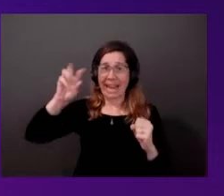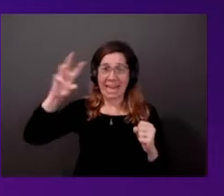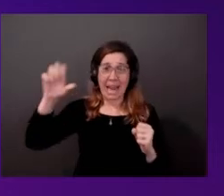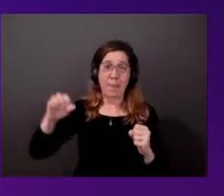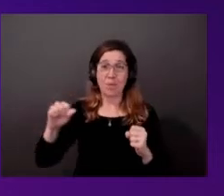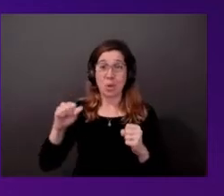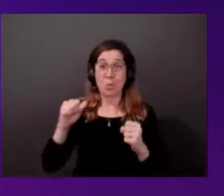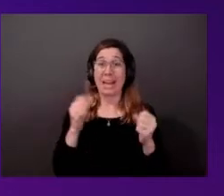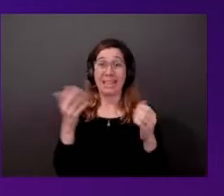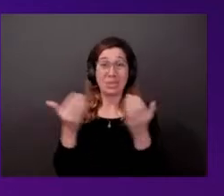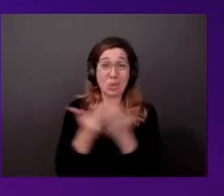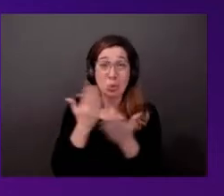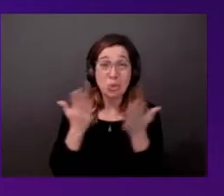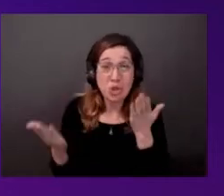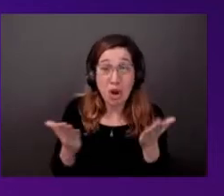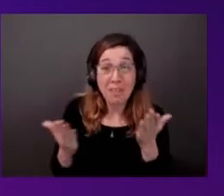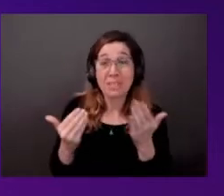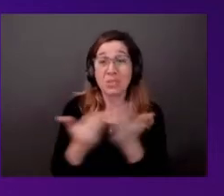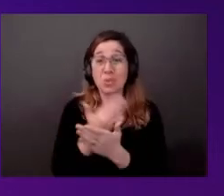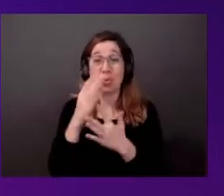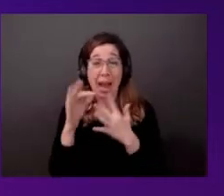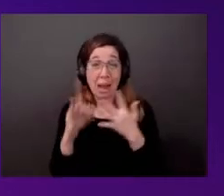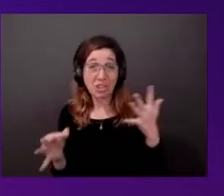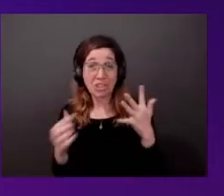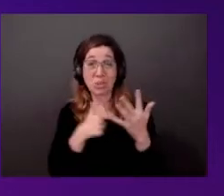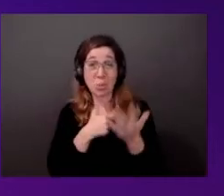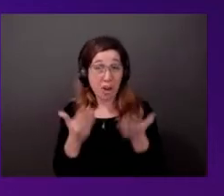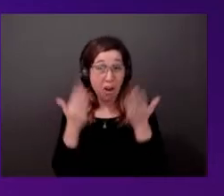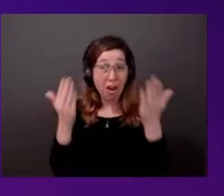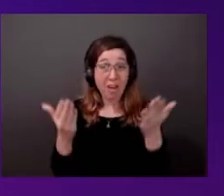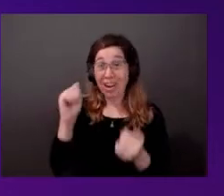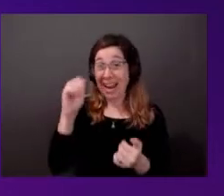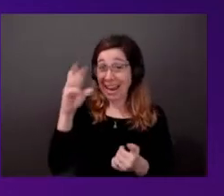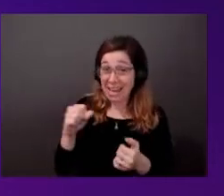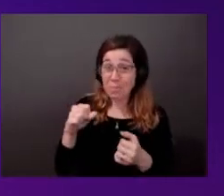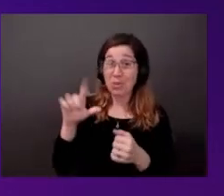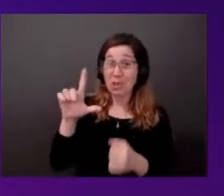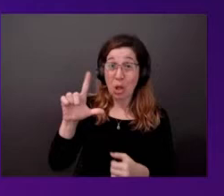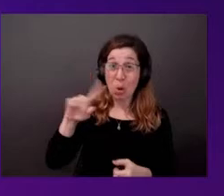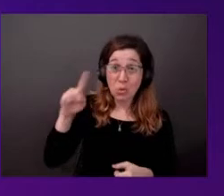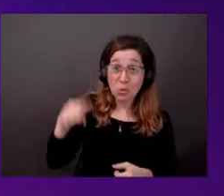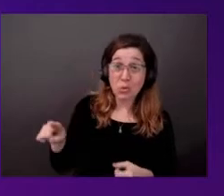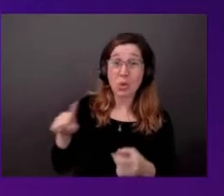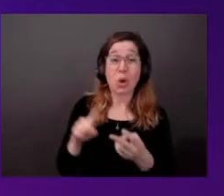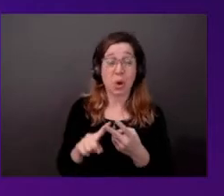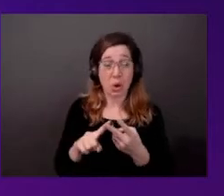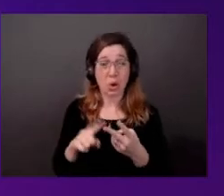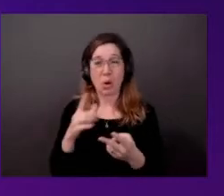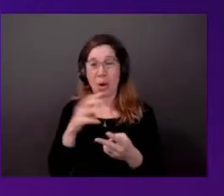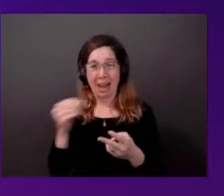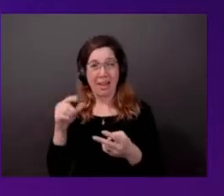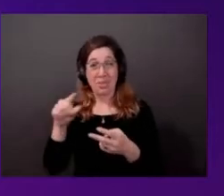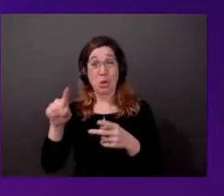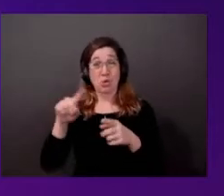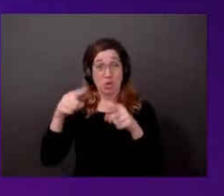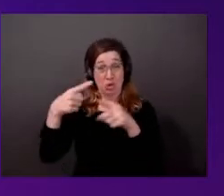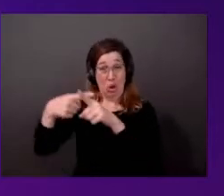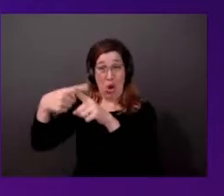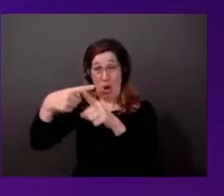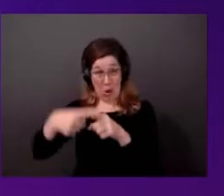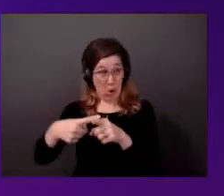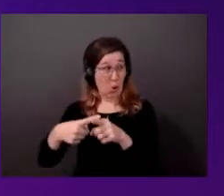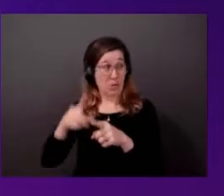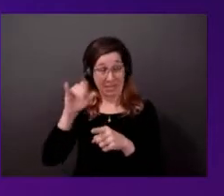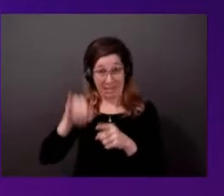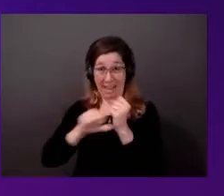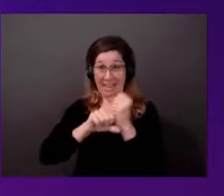and infrastructure options, with offerings like AWS local zones and AWS wavelength zones that extend AWS to major metropolitan and